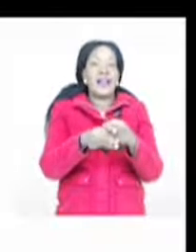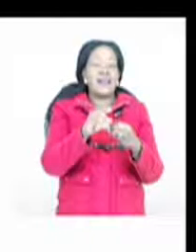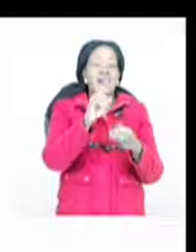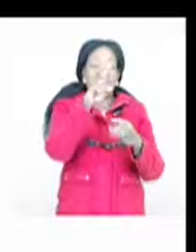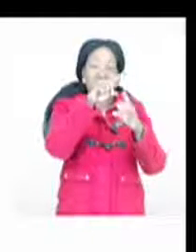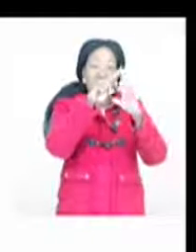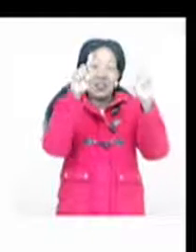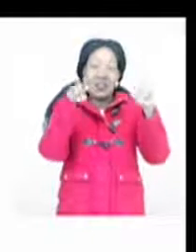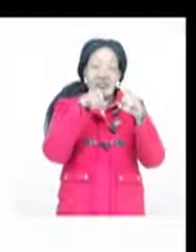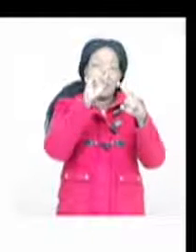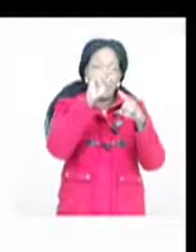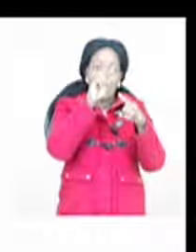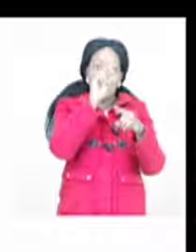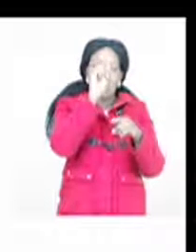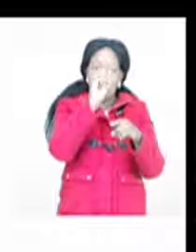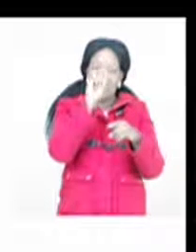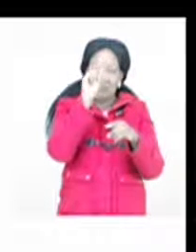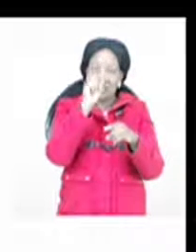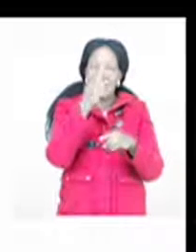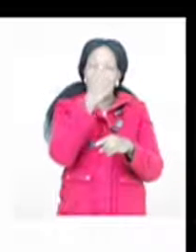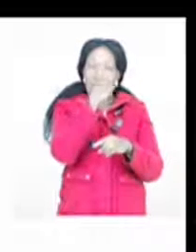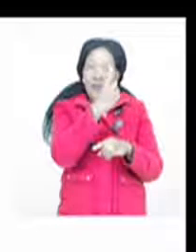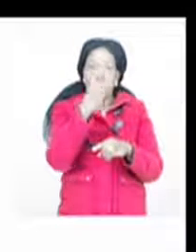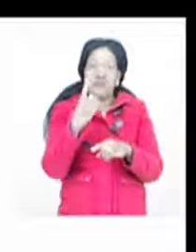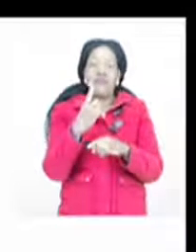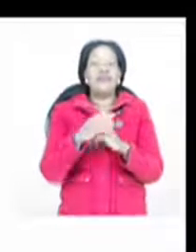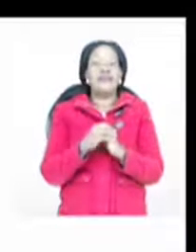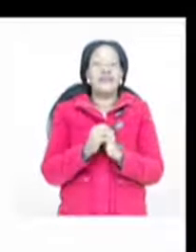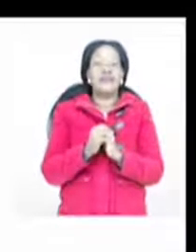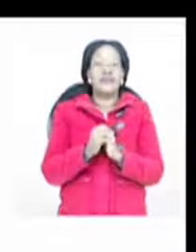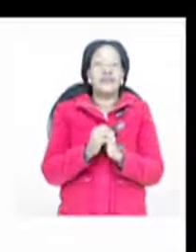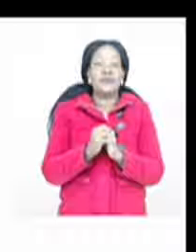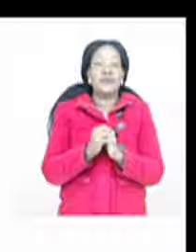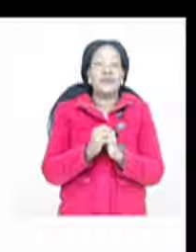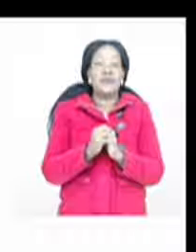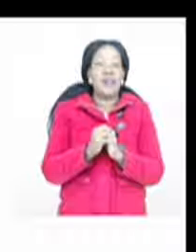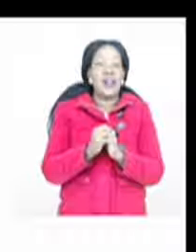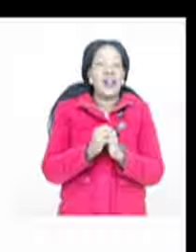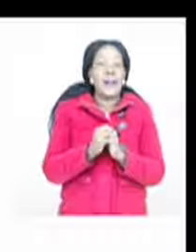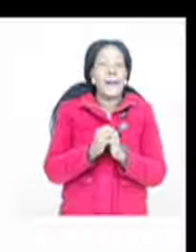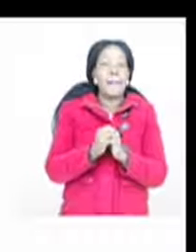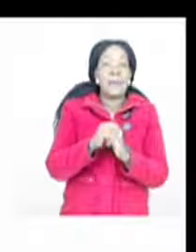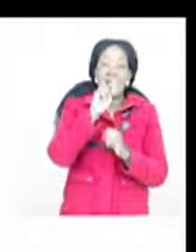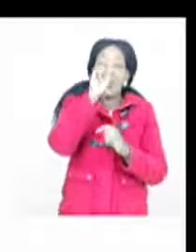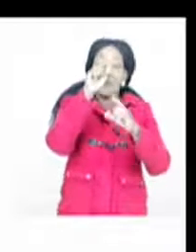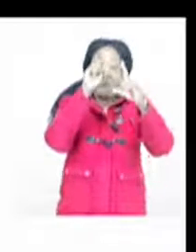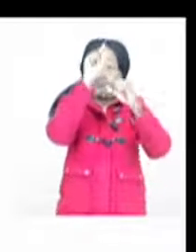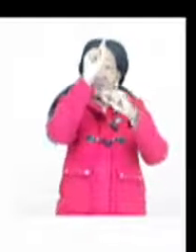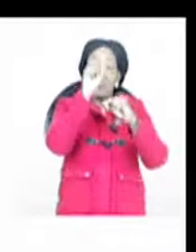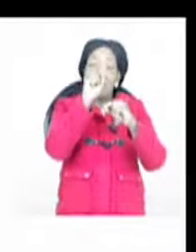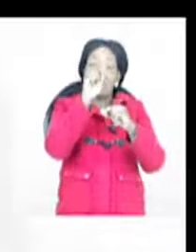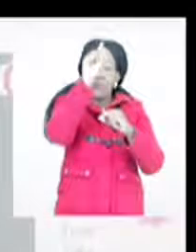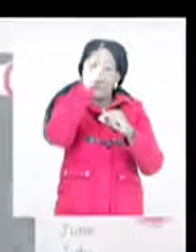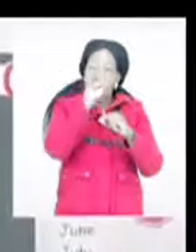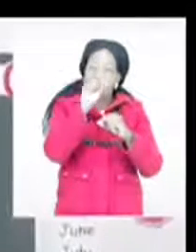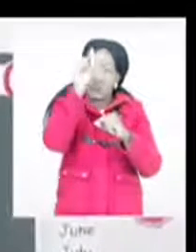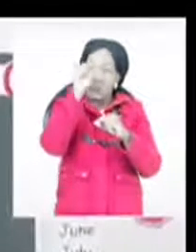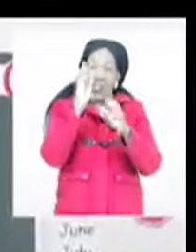your worksheet. Also make sure you trace the number correctly. Let's count the